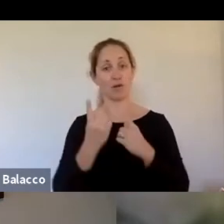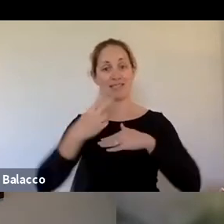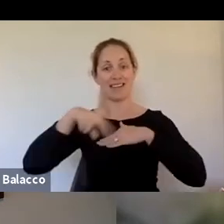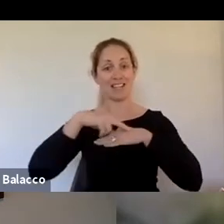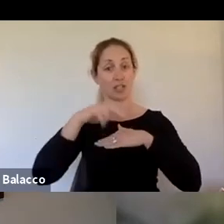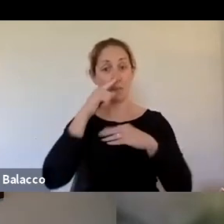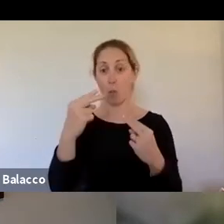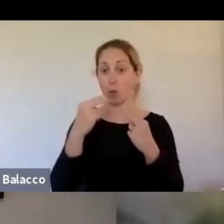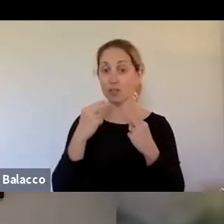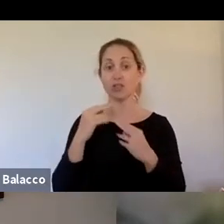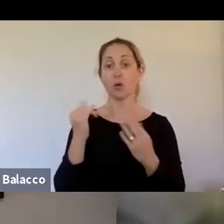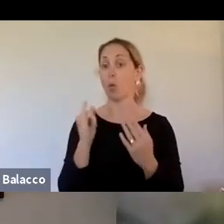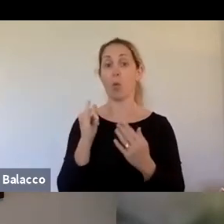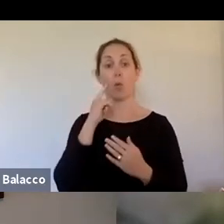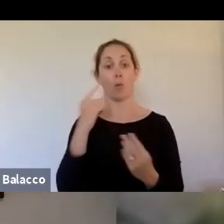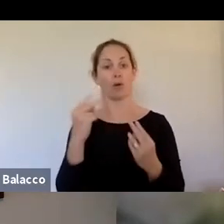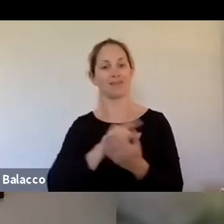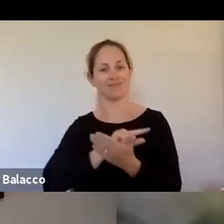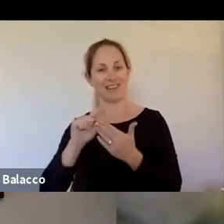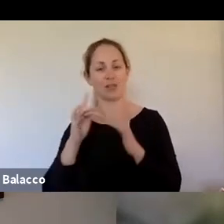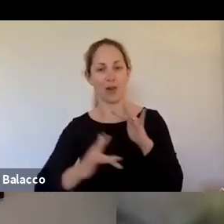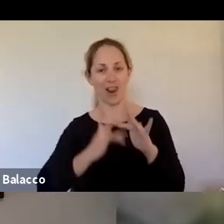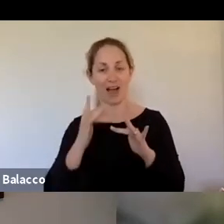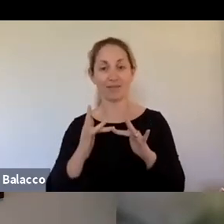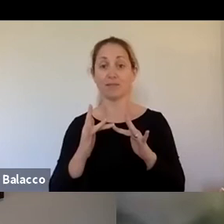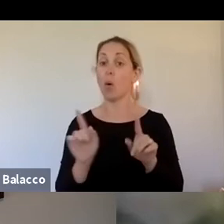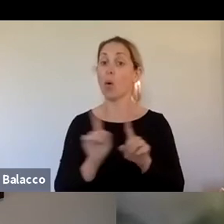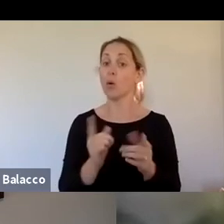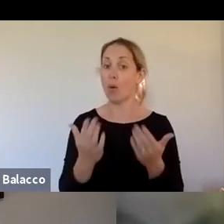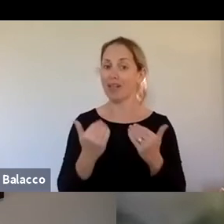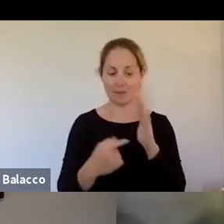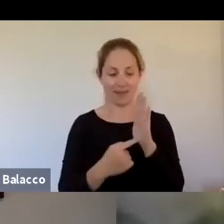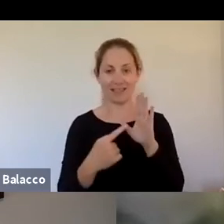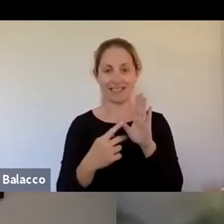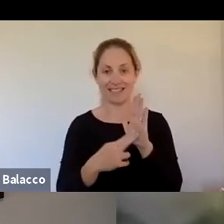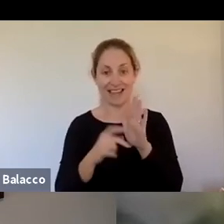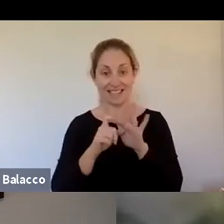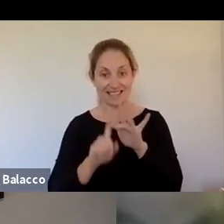and online in this session. And welcome also to Tandi, Alan and Megan.